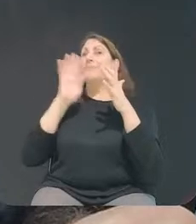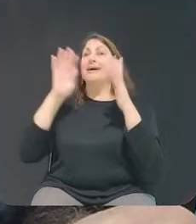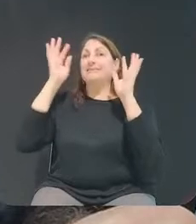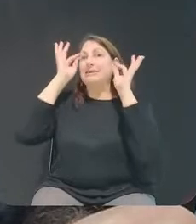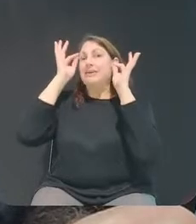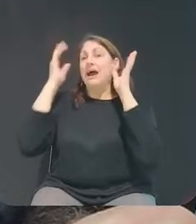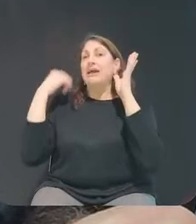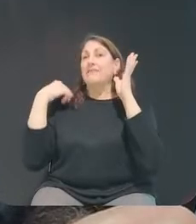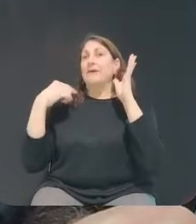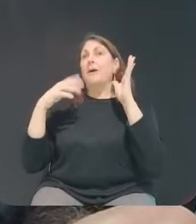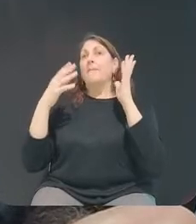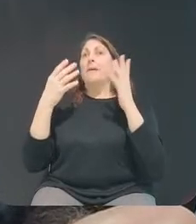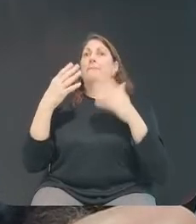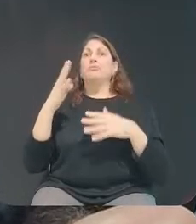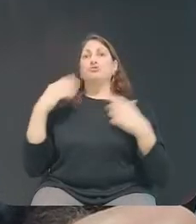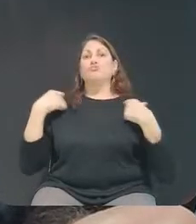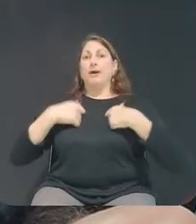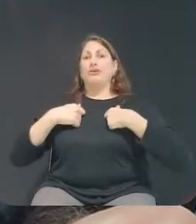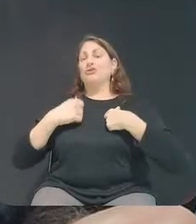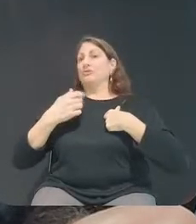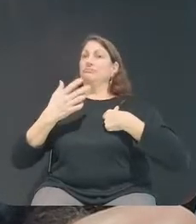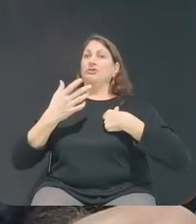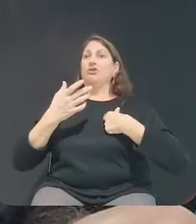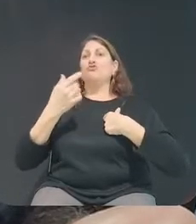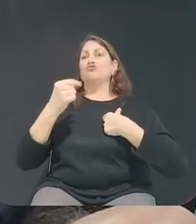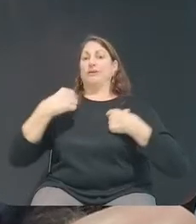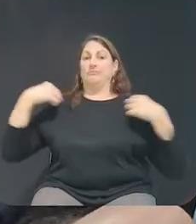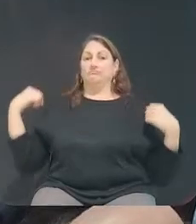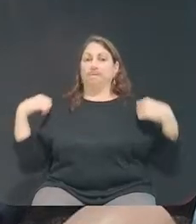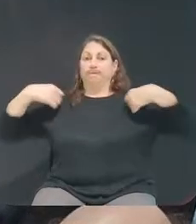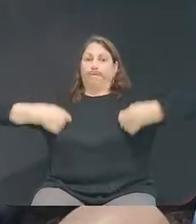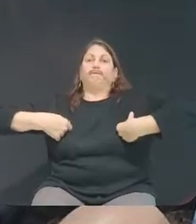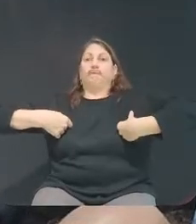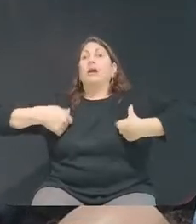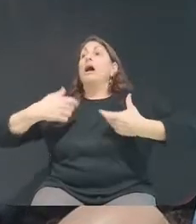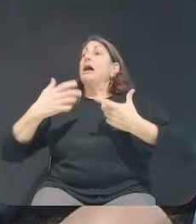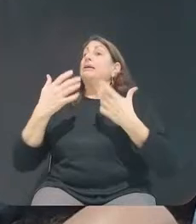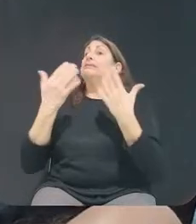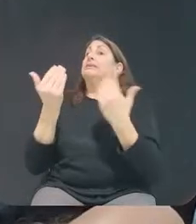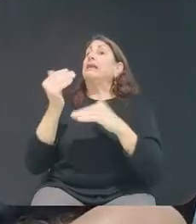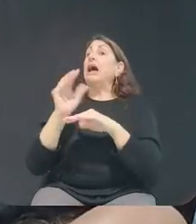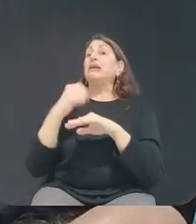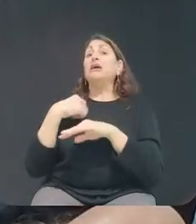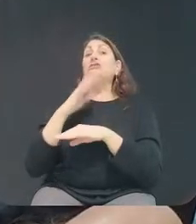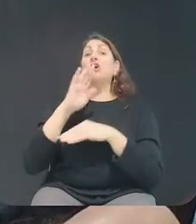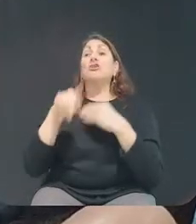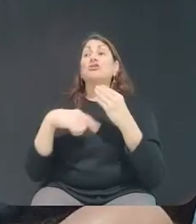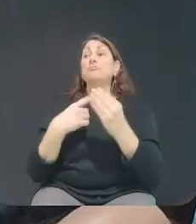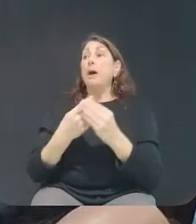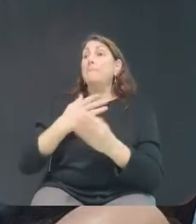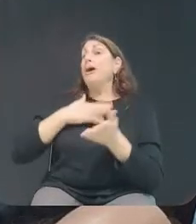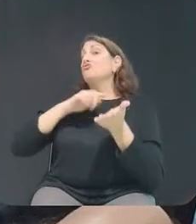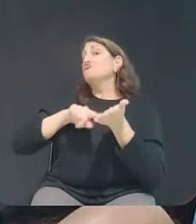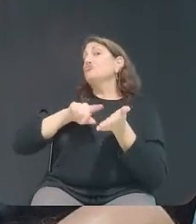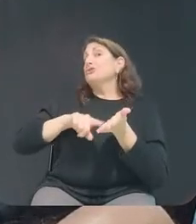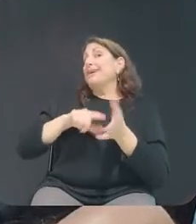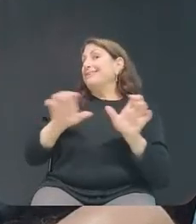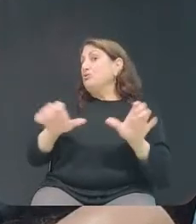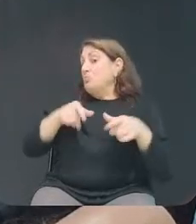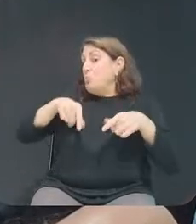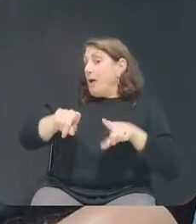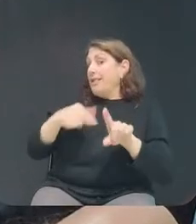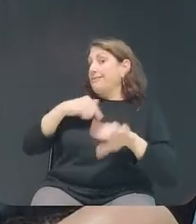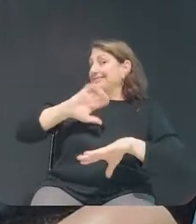a cream cardigan. So my part of tonight's talk will draw from research I did while putting together a